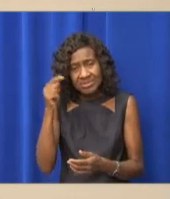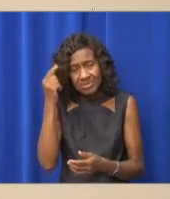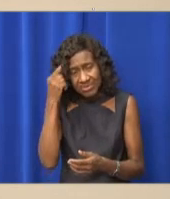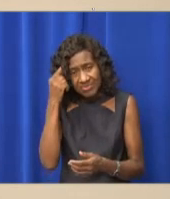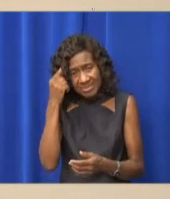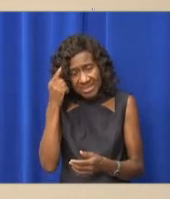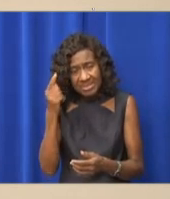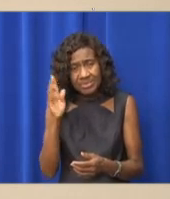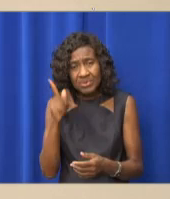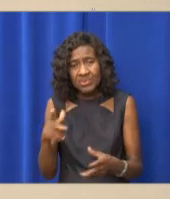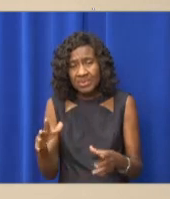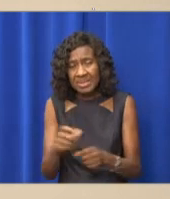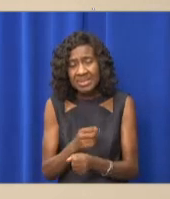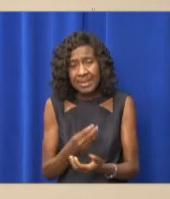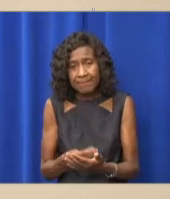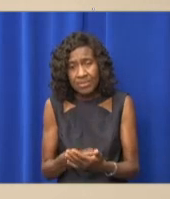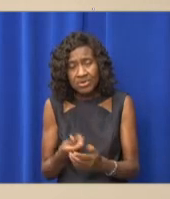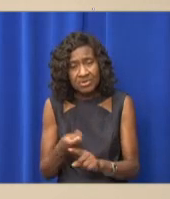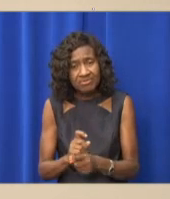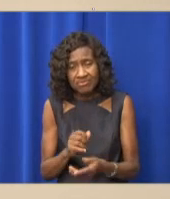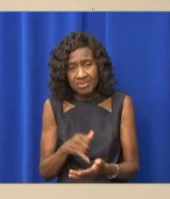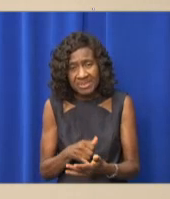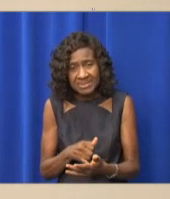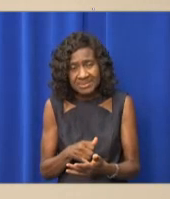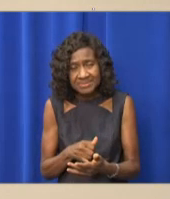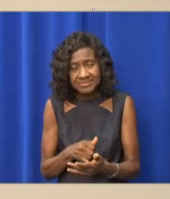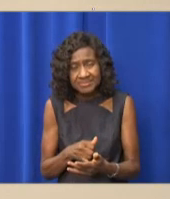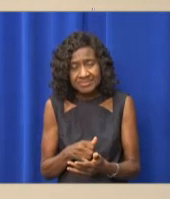not able to do the things it needs to do,